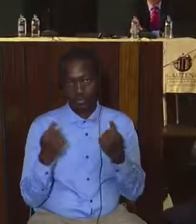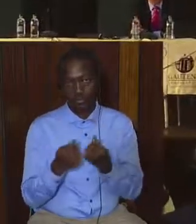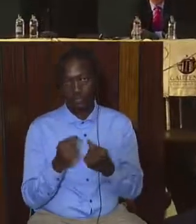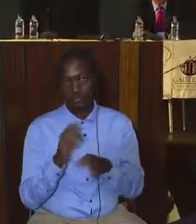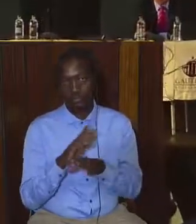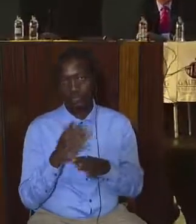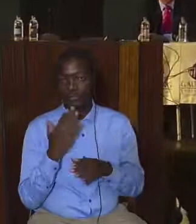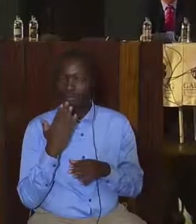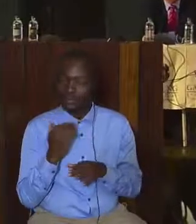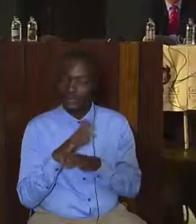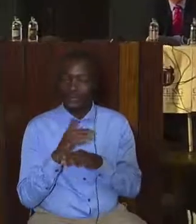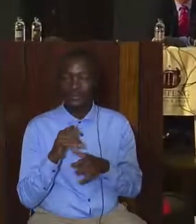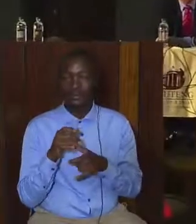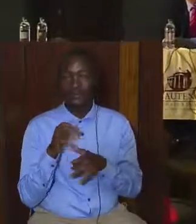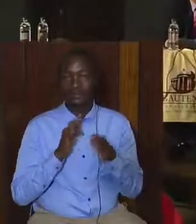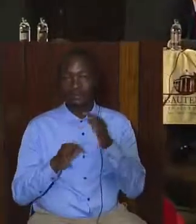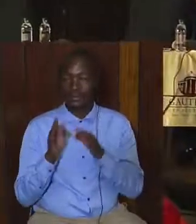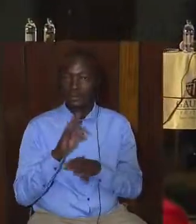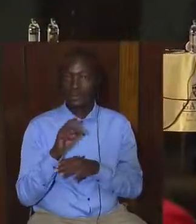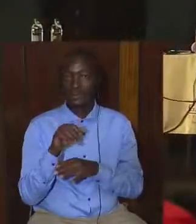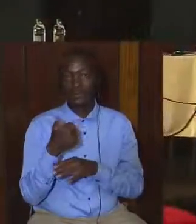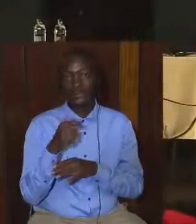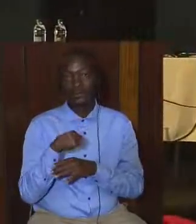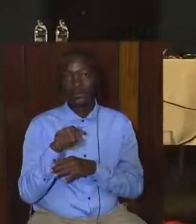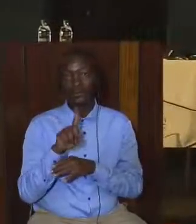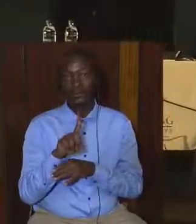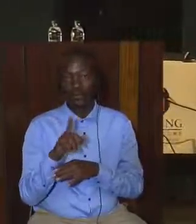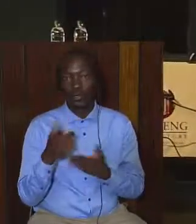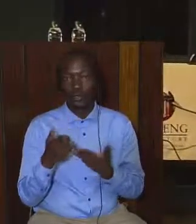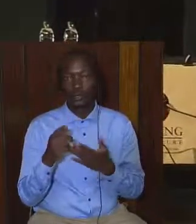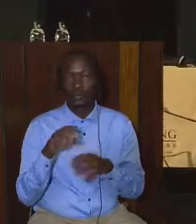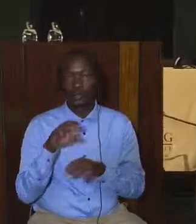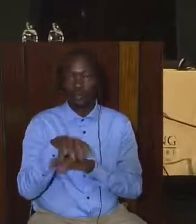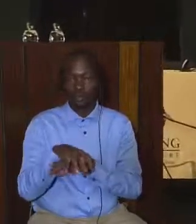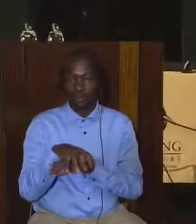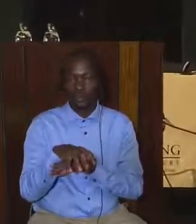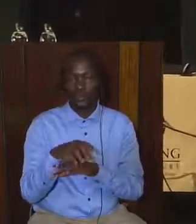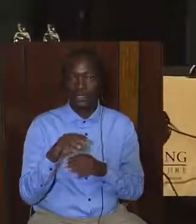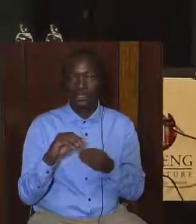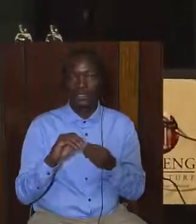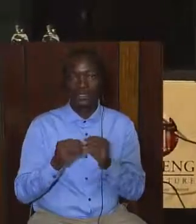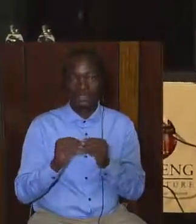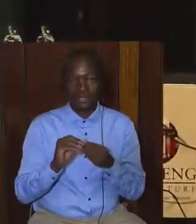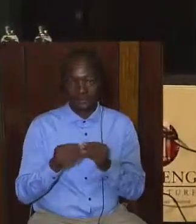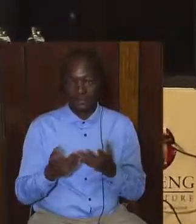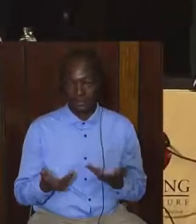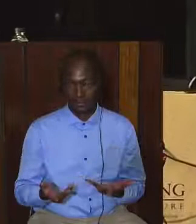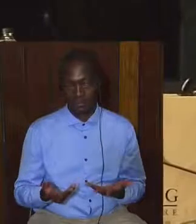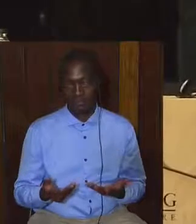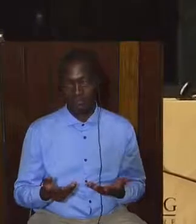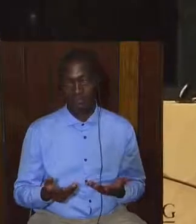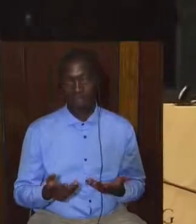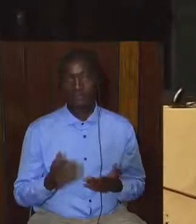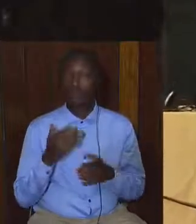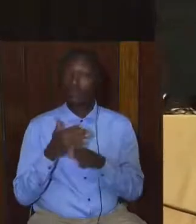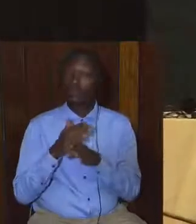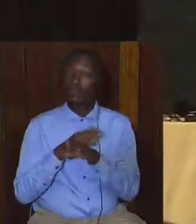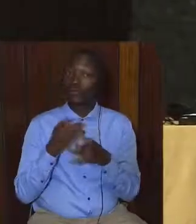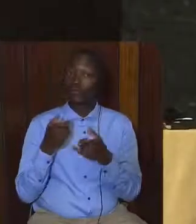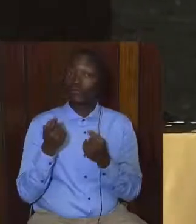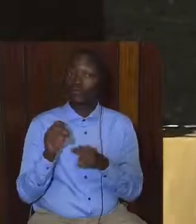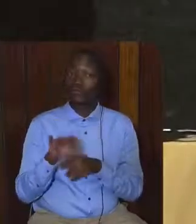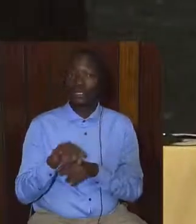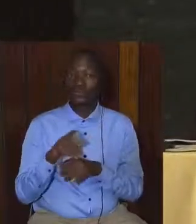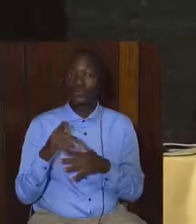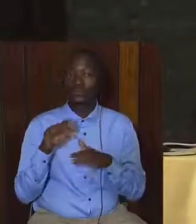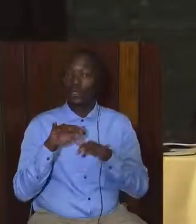then take us through item 6.1, the Provincial Adjustment Appropriation Bill. Before you do that, HOD, to all